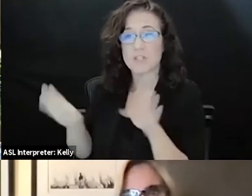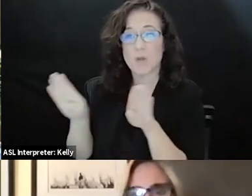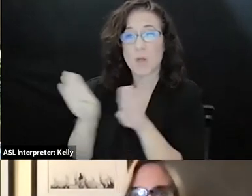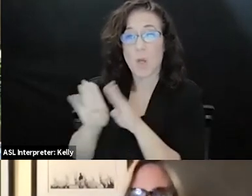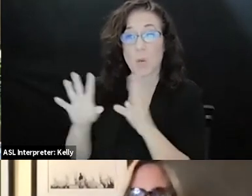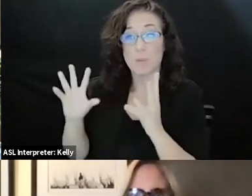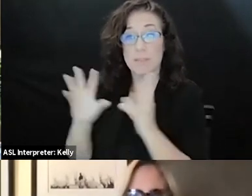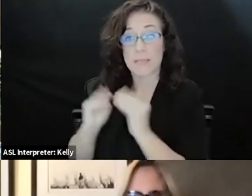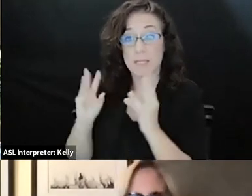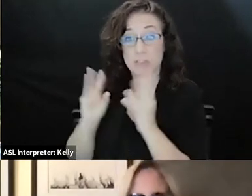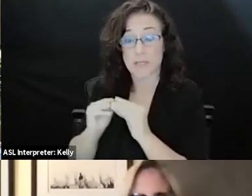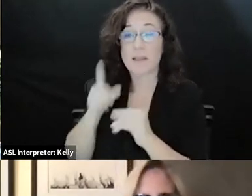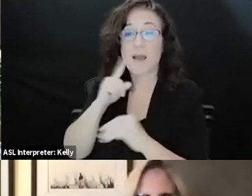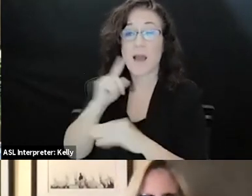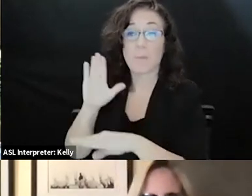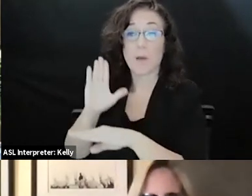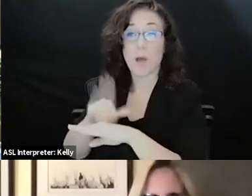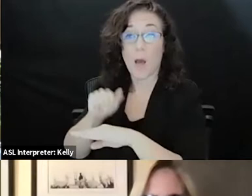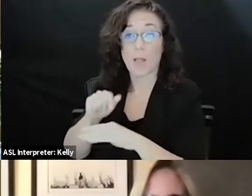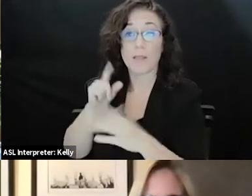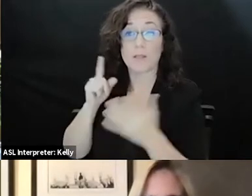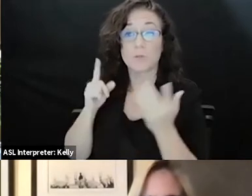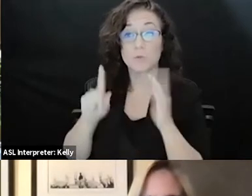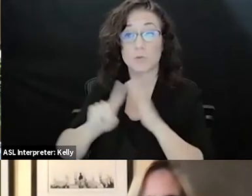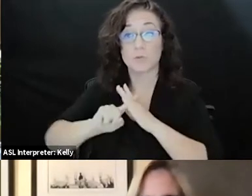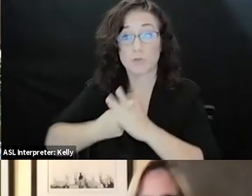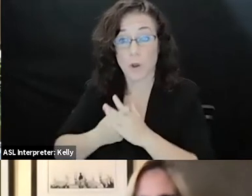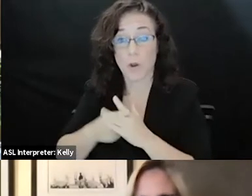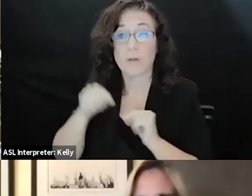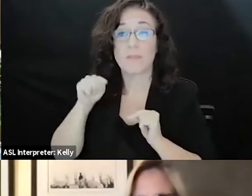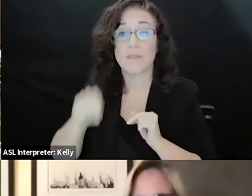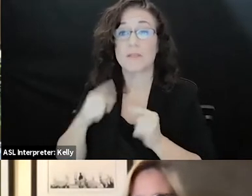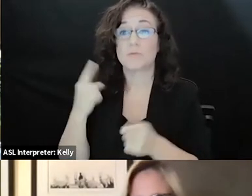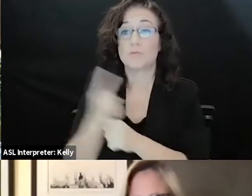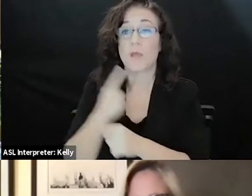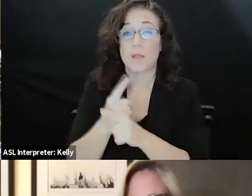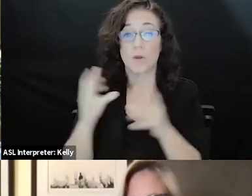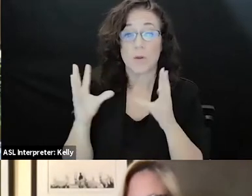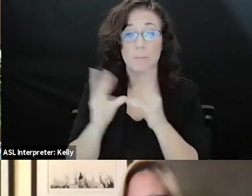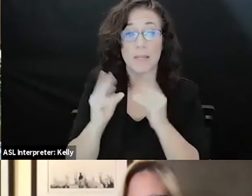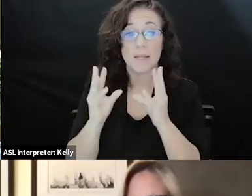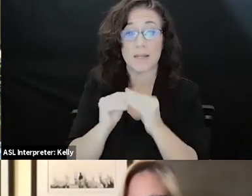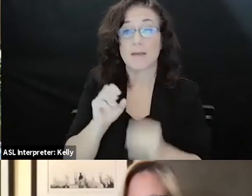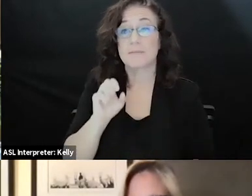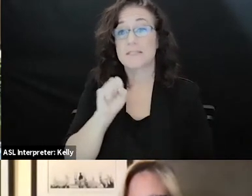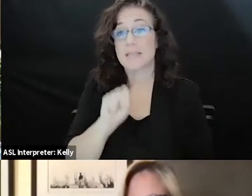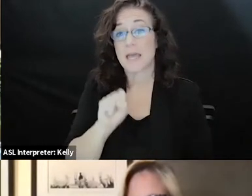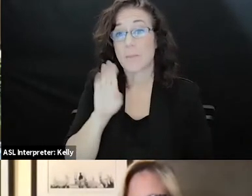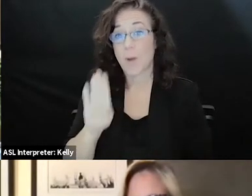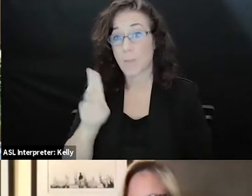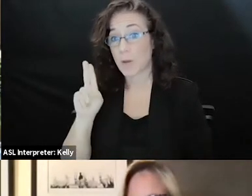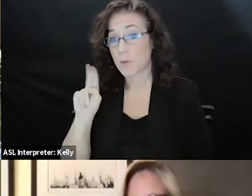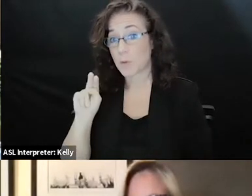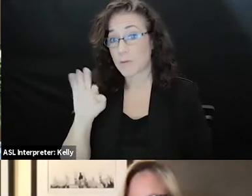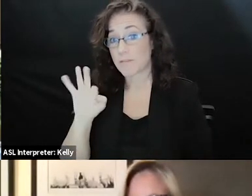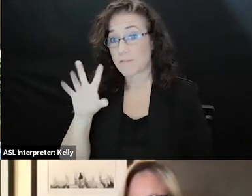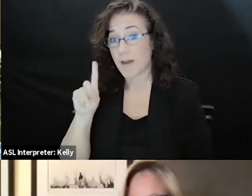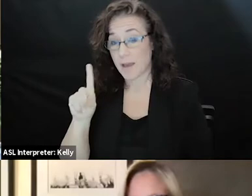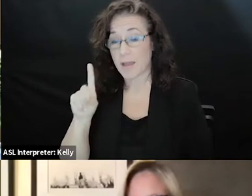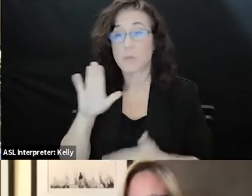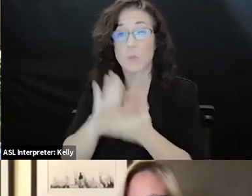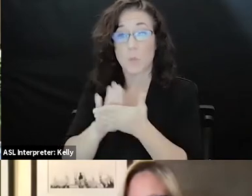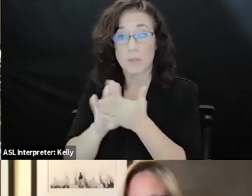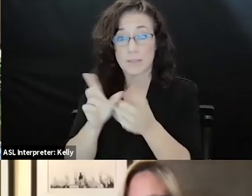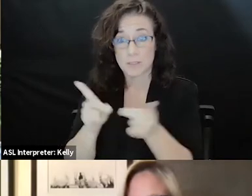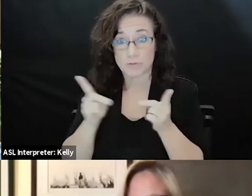calling to order this regular meeting of the santa barbara unified school district school board and so now for information